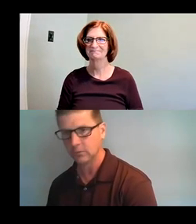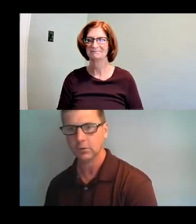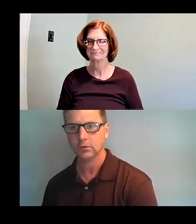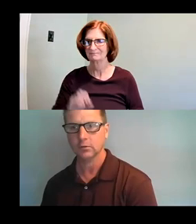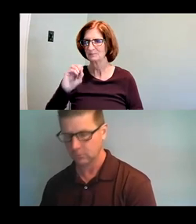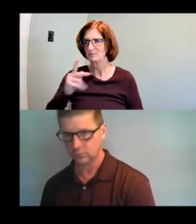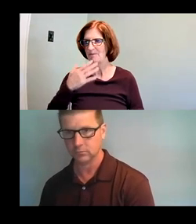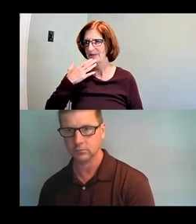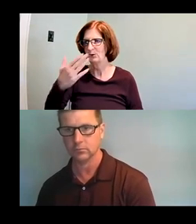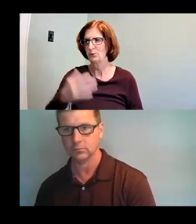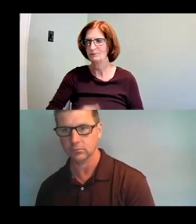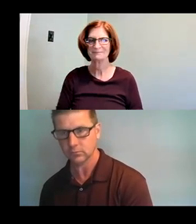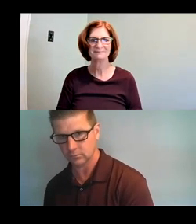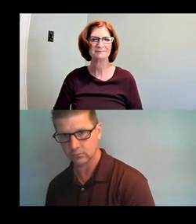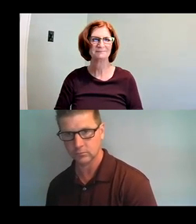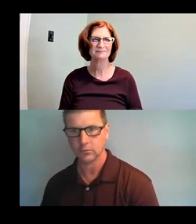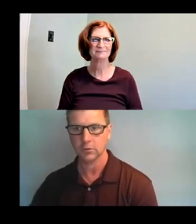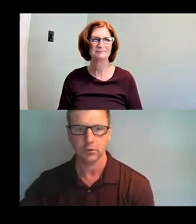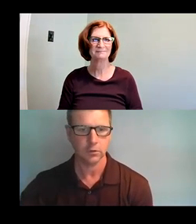Thank you. Thank you.